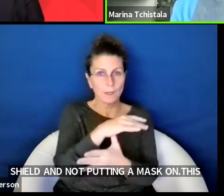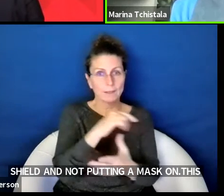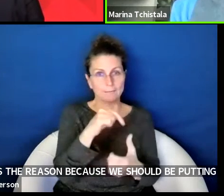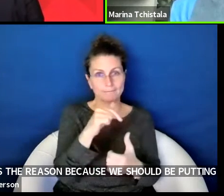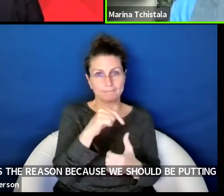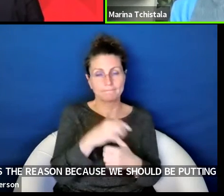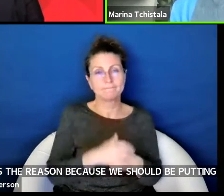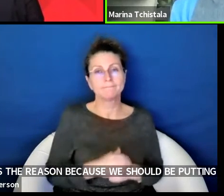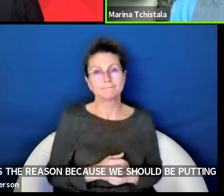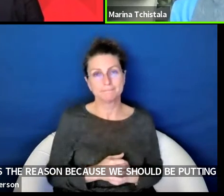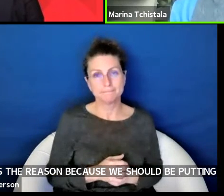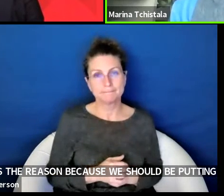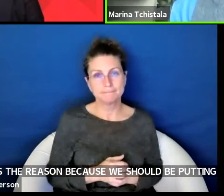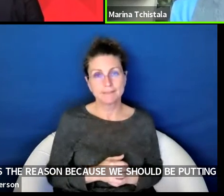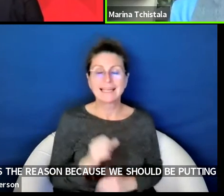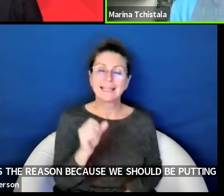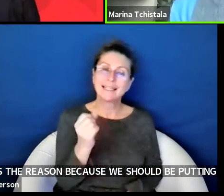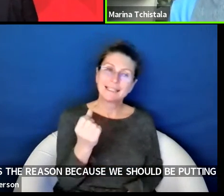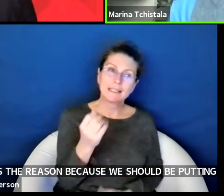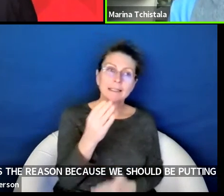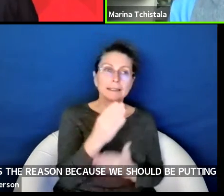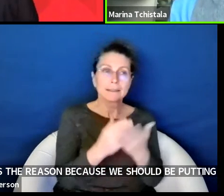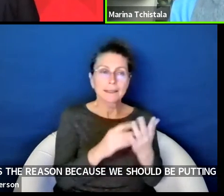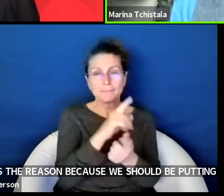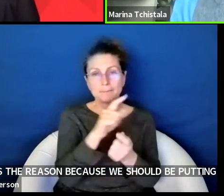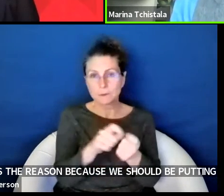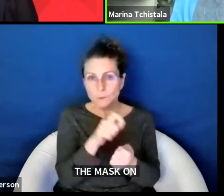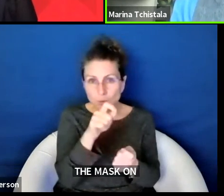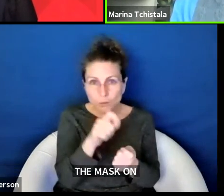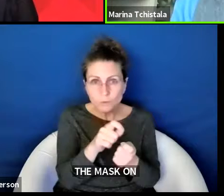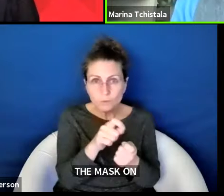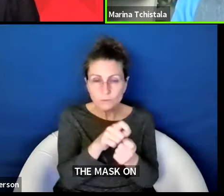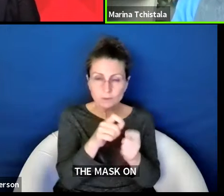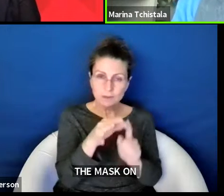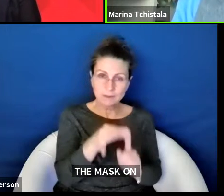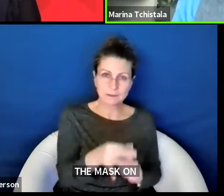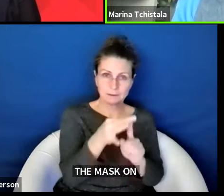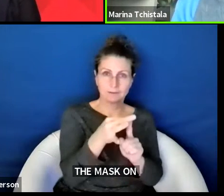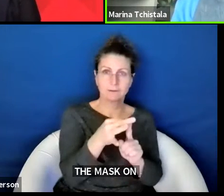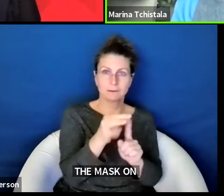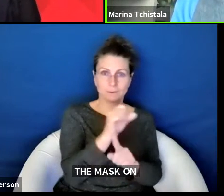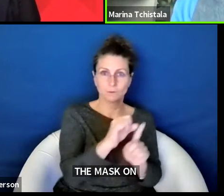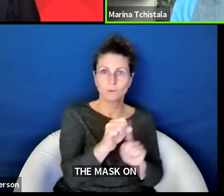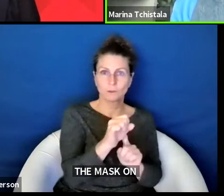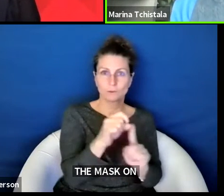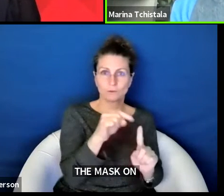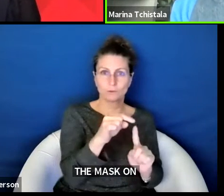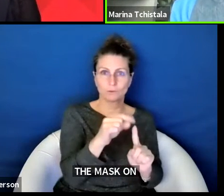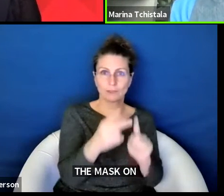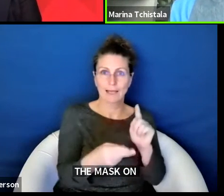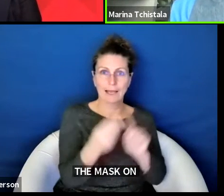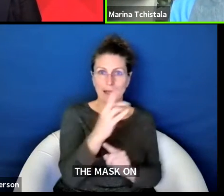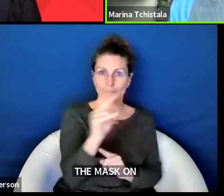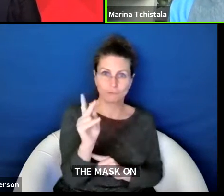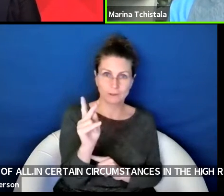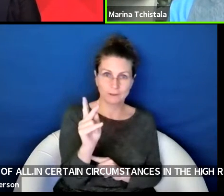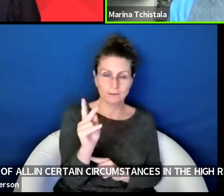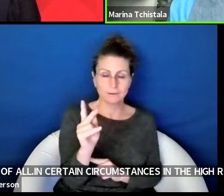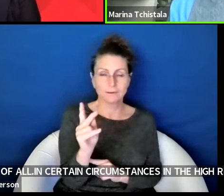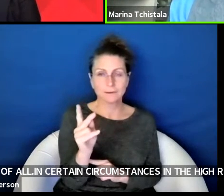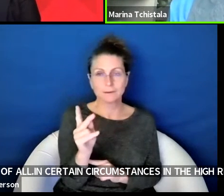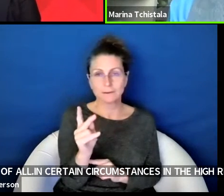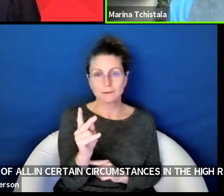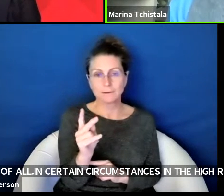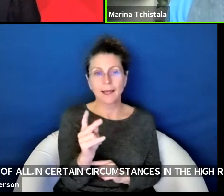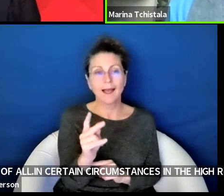certain circumstances, in the high risk context, when you need, for example, and this is also mentioned